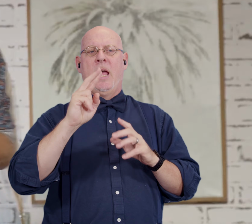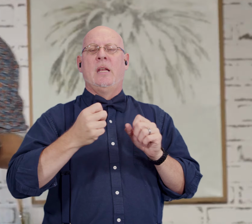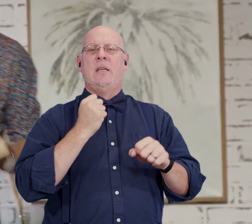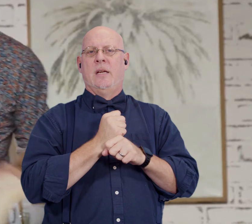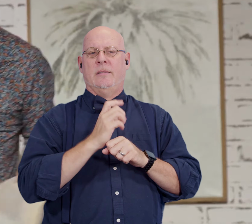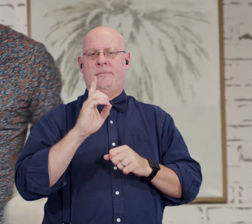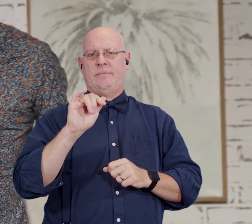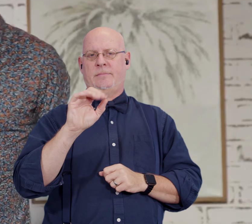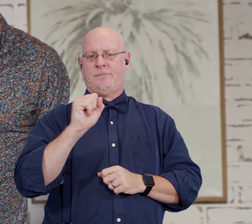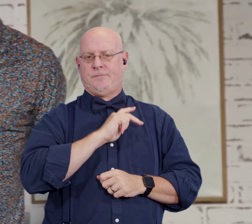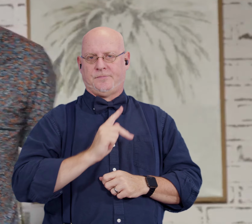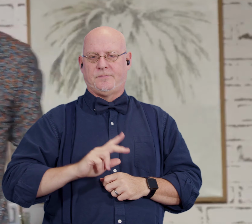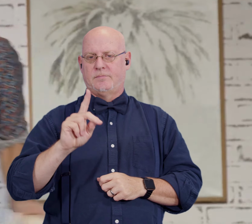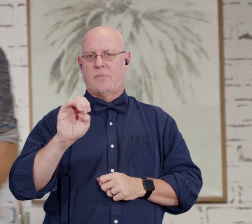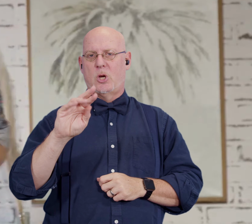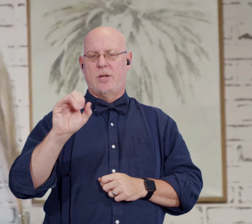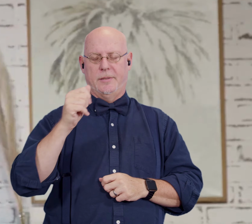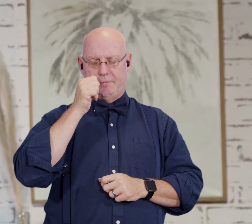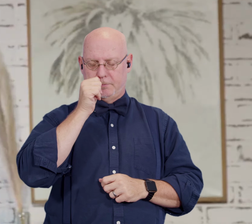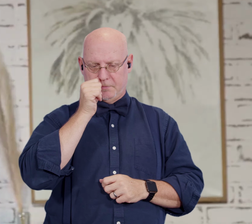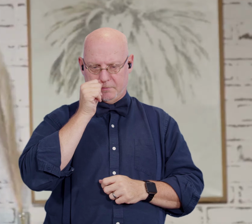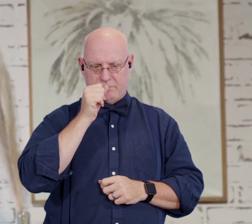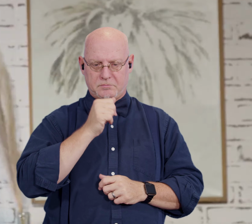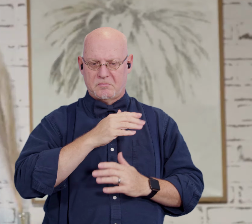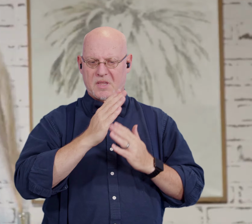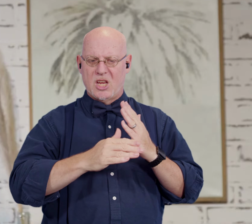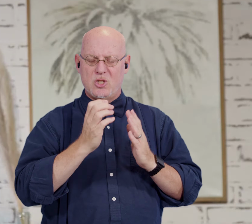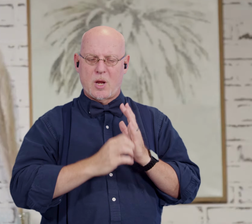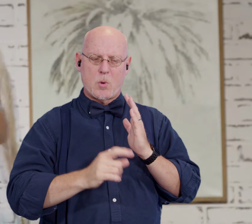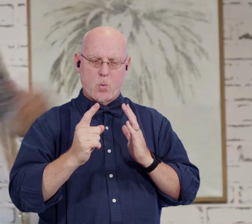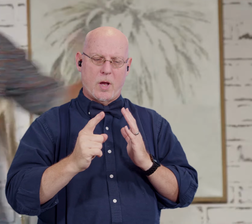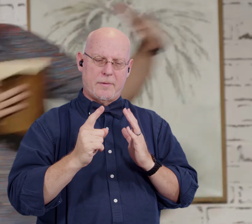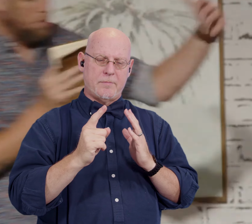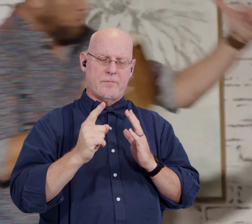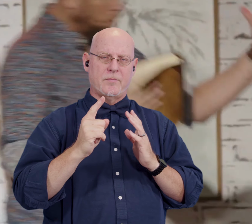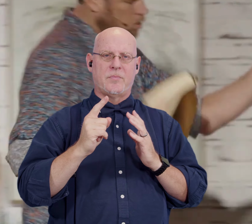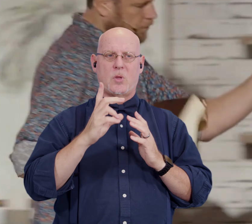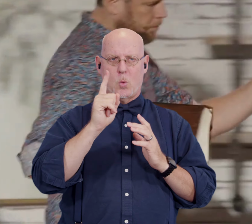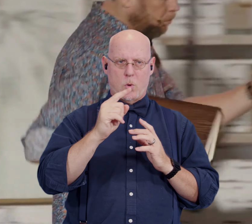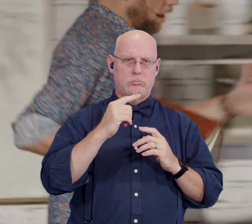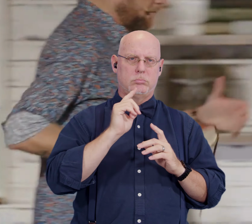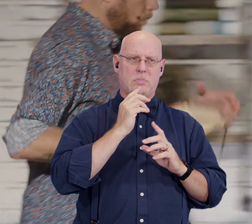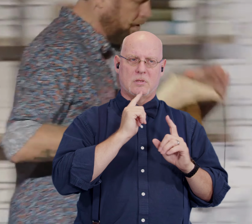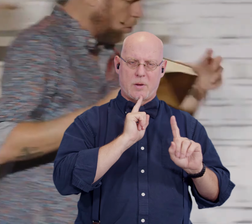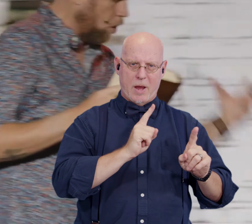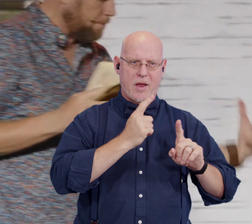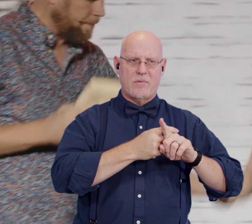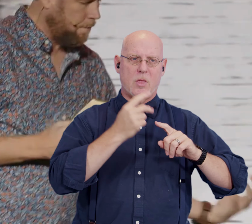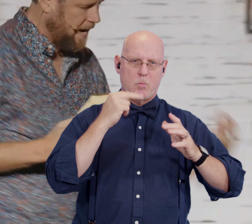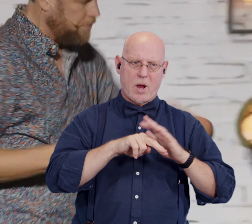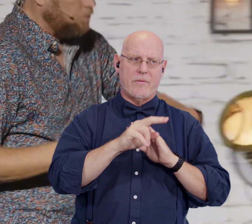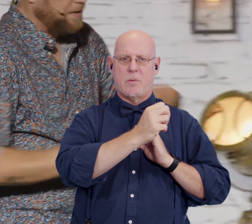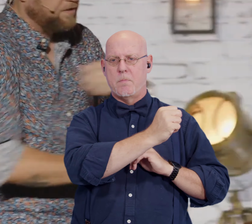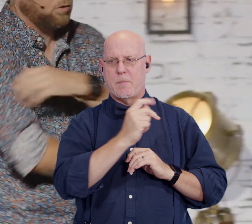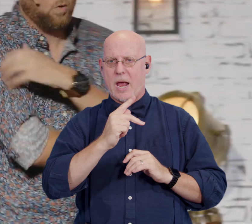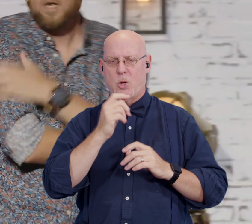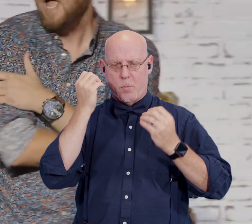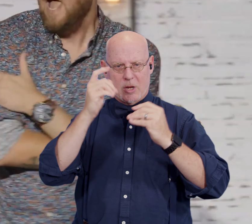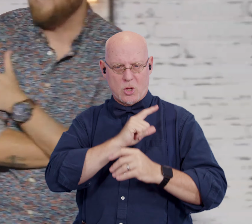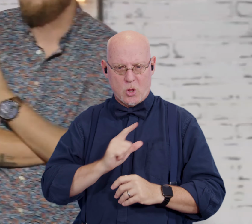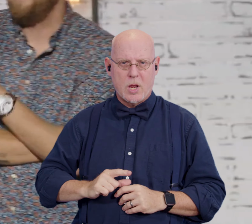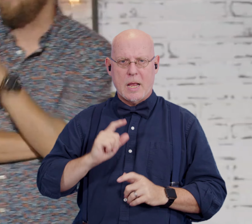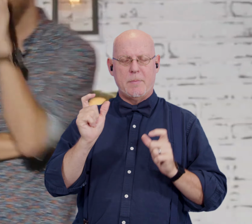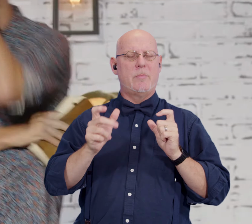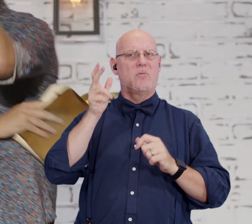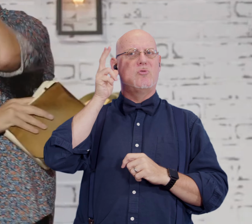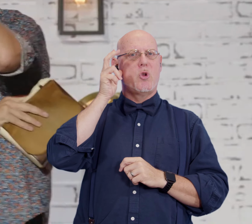year of Darius, the king of Persia. So as we kind of wrap down chapter one here, we've received one oracle from the prophet where he's called the people back to obedience to the Lord.